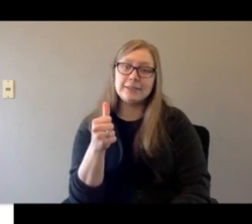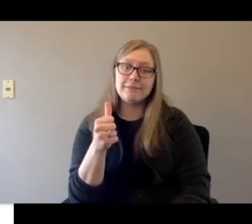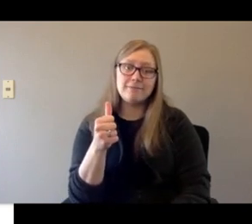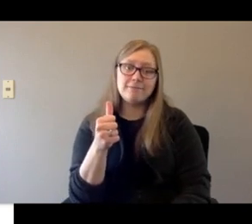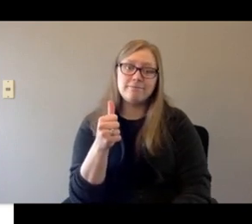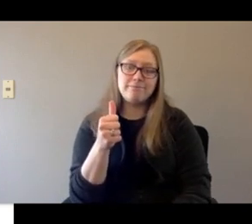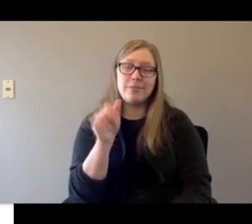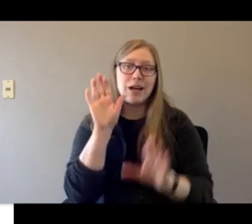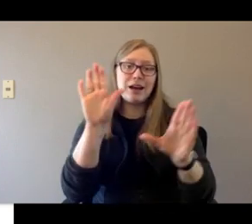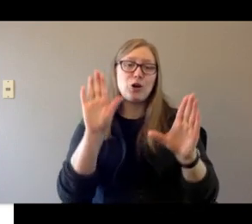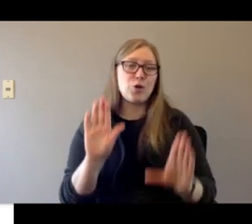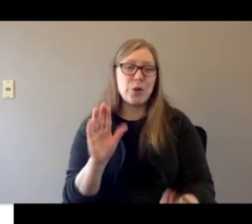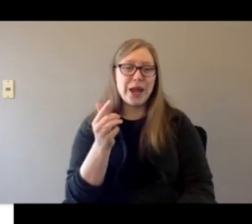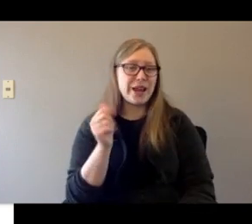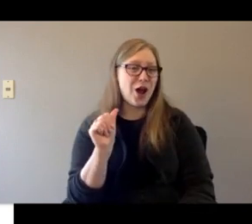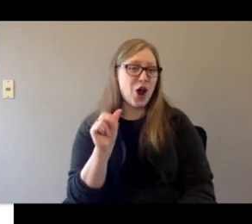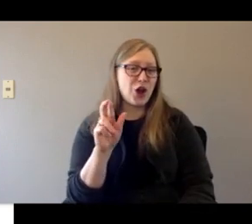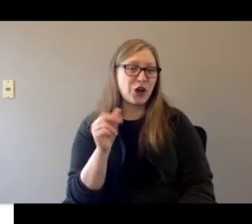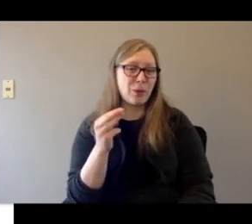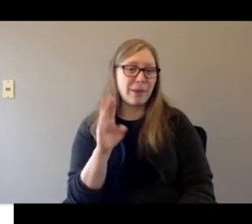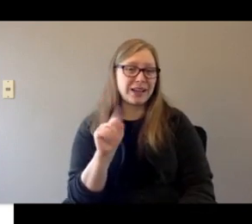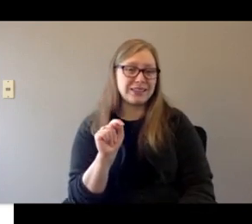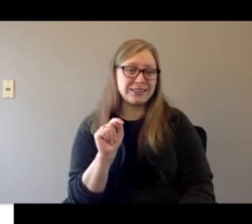a great argument.